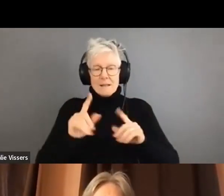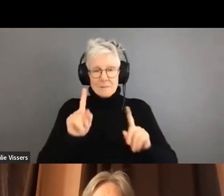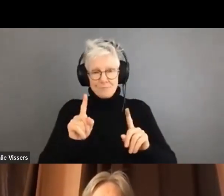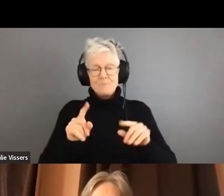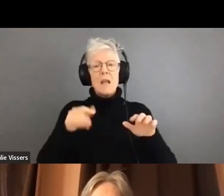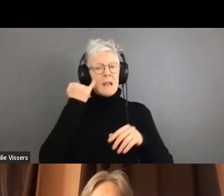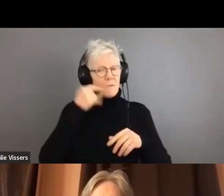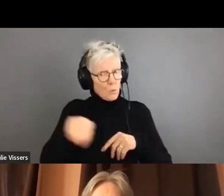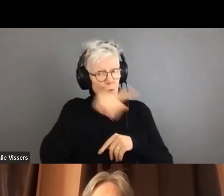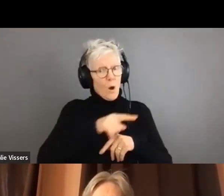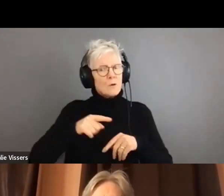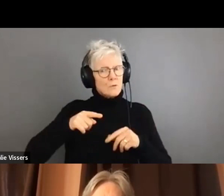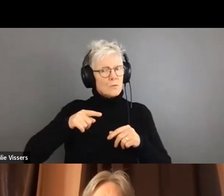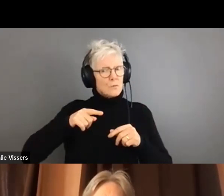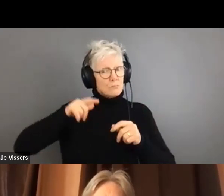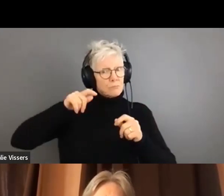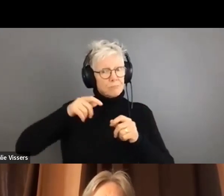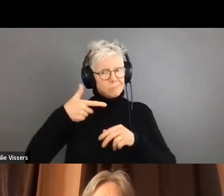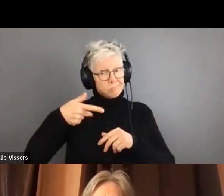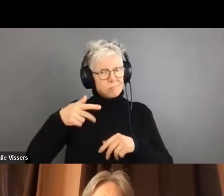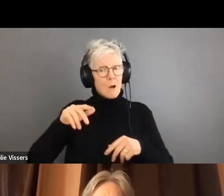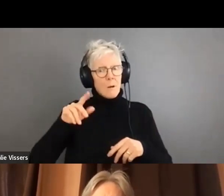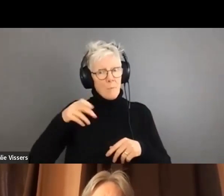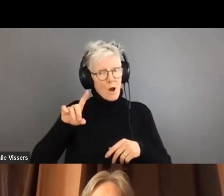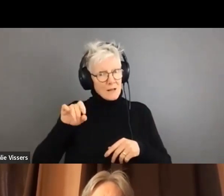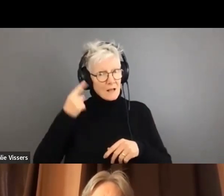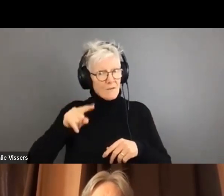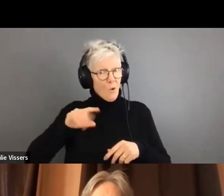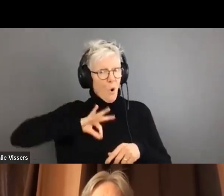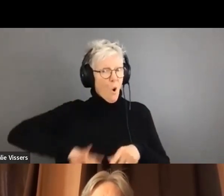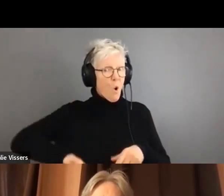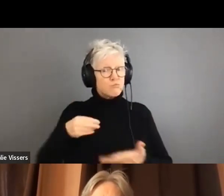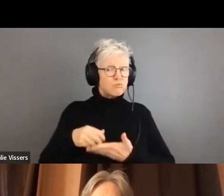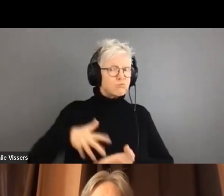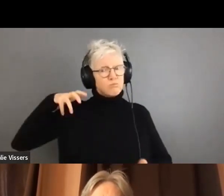do a podcast to make money, quit now.